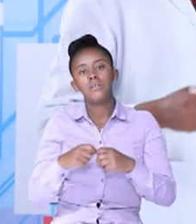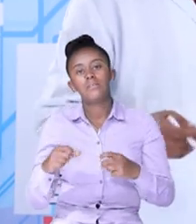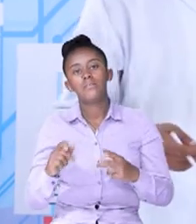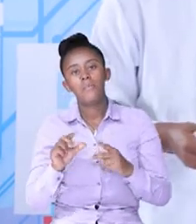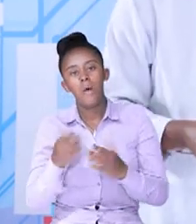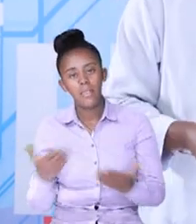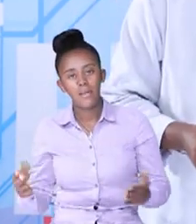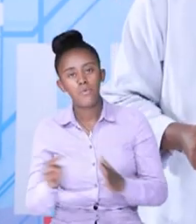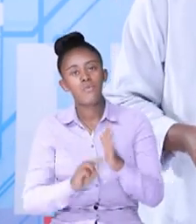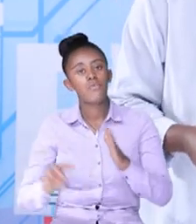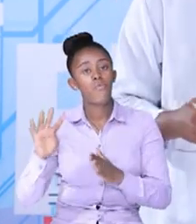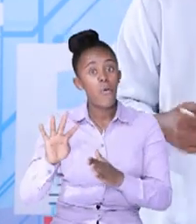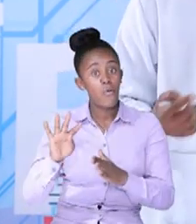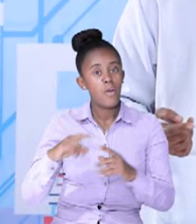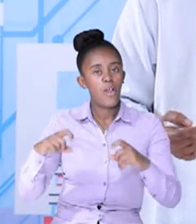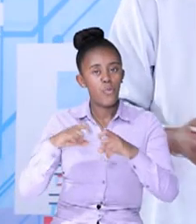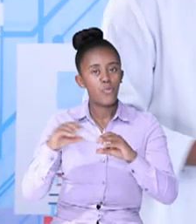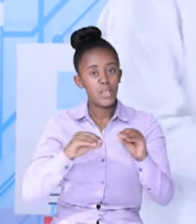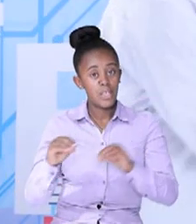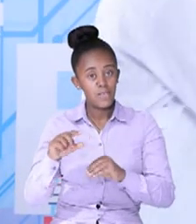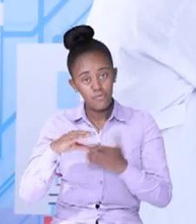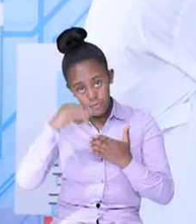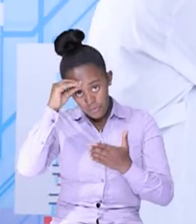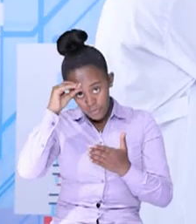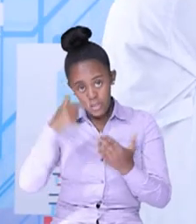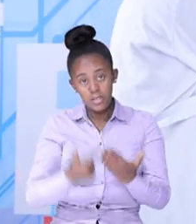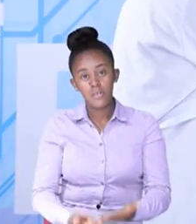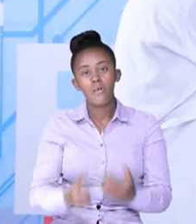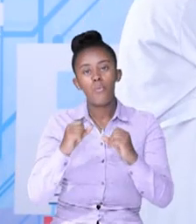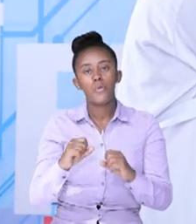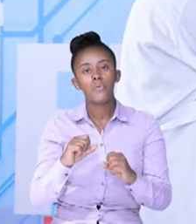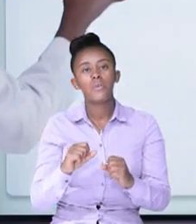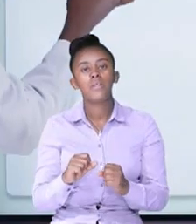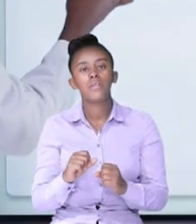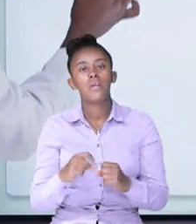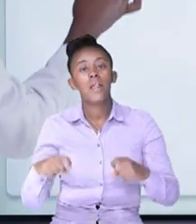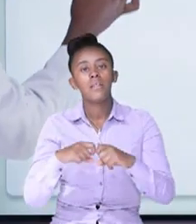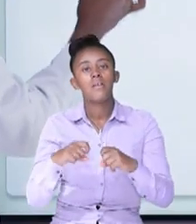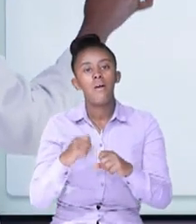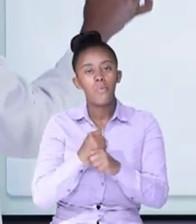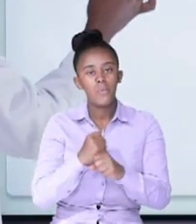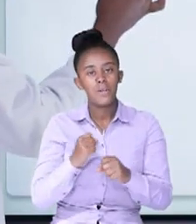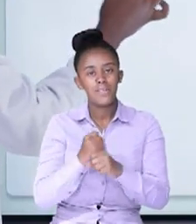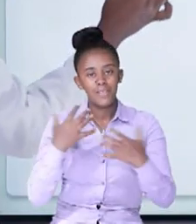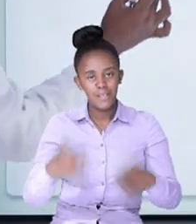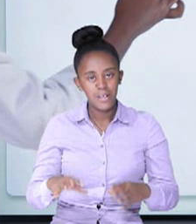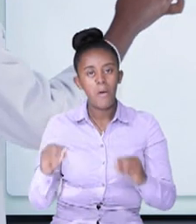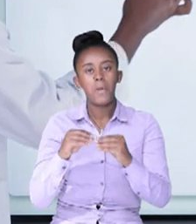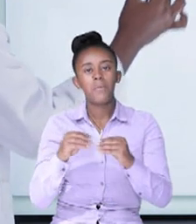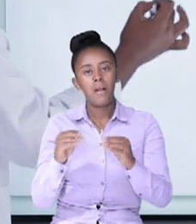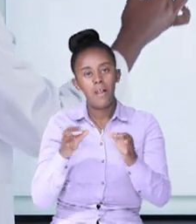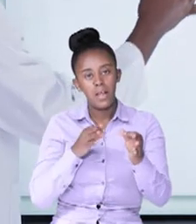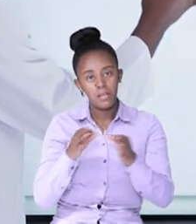Unit 4, electrostatics, you have learned that it's possible to find electrical work done using a mathematical